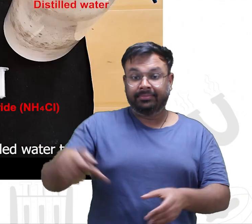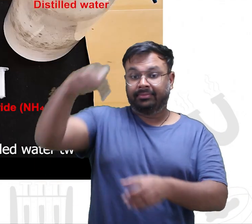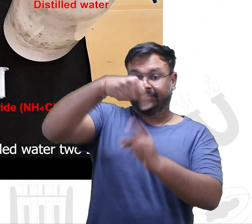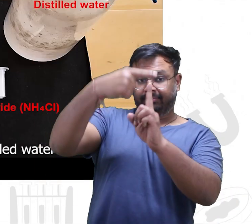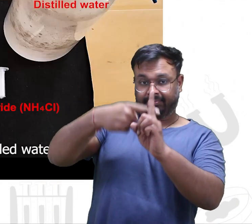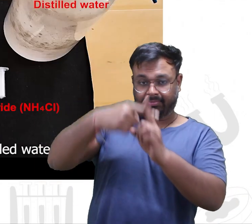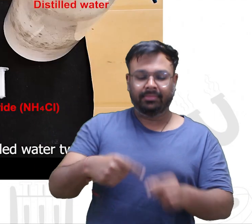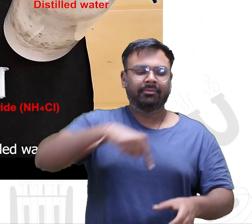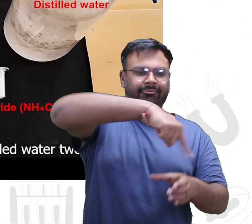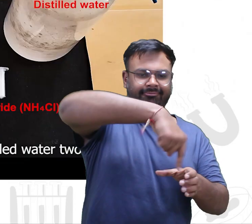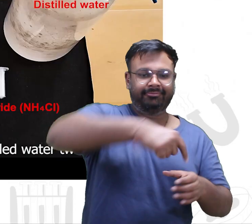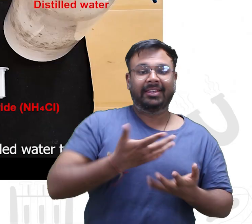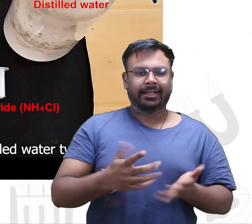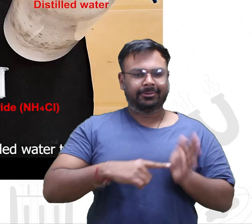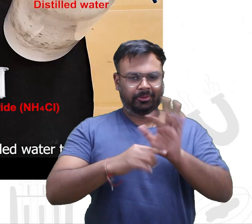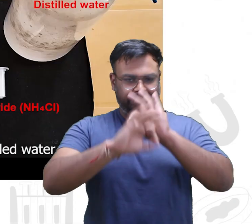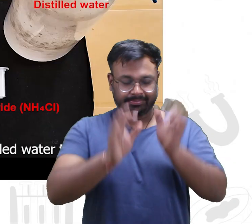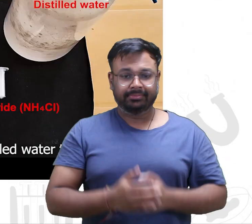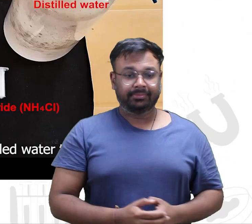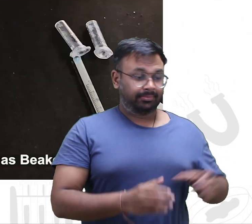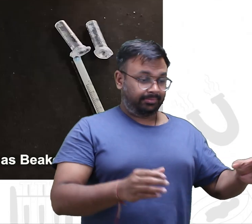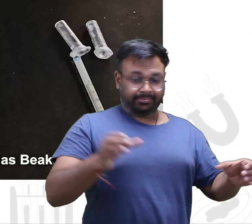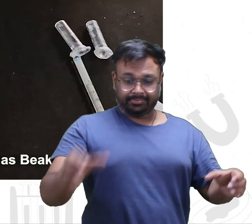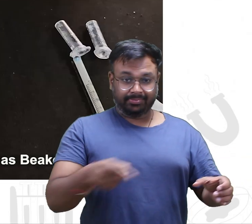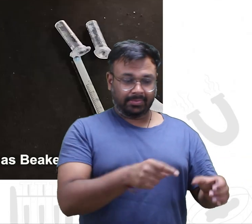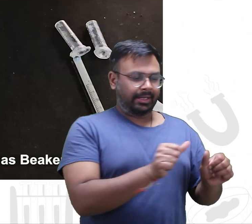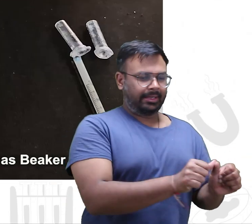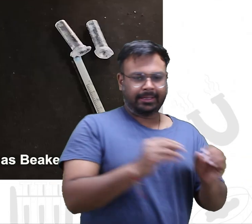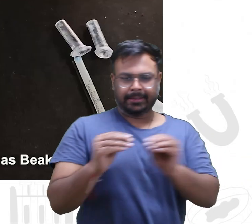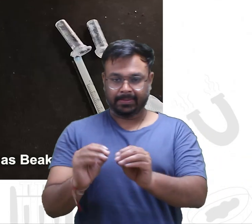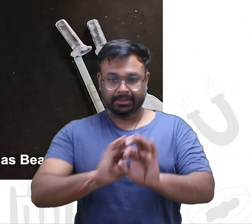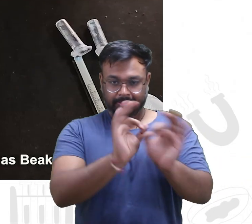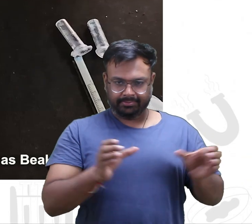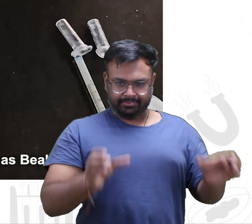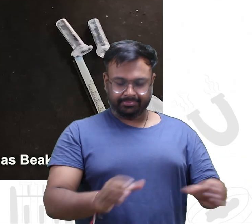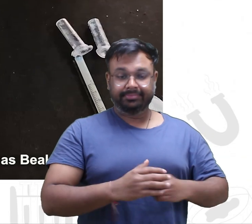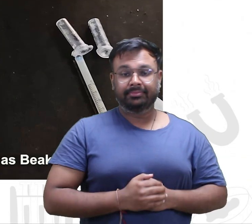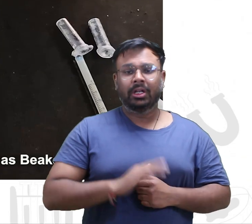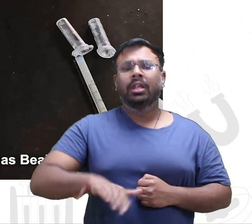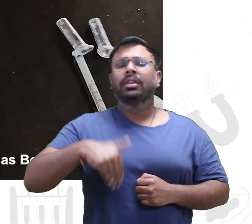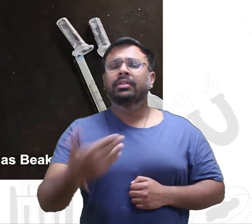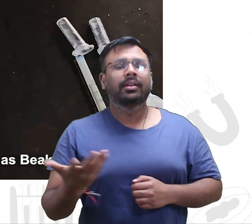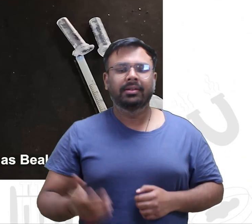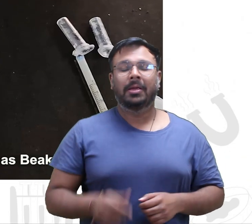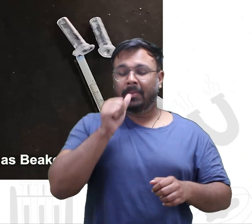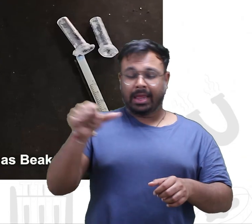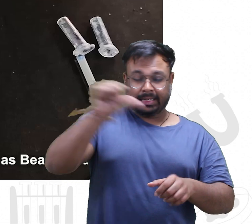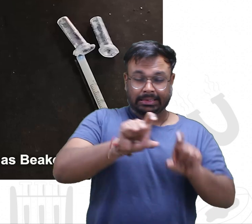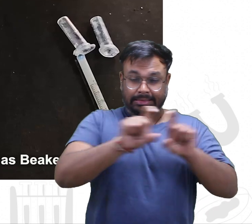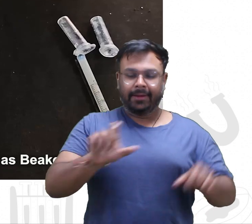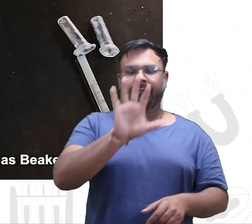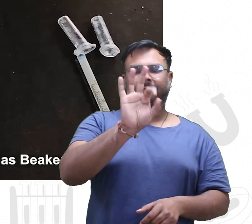beakers, thermometer, and a stirring rod. Procedure: prepare 2 beakers and label them as